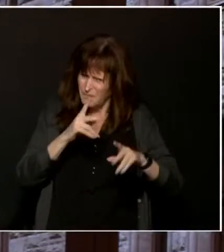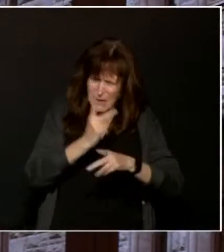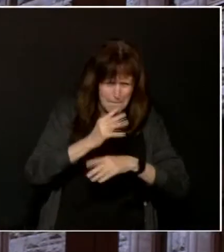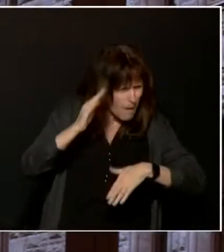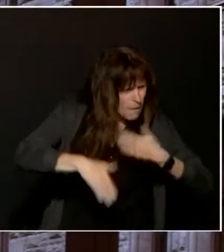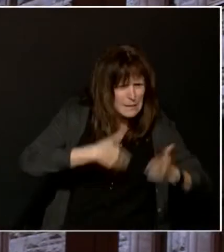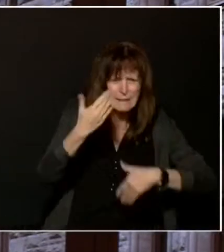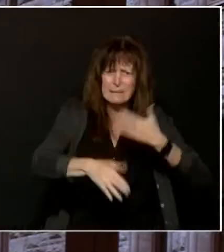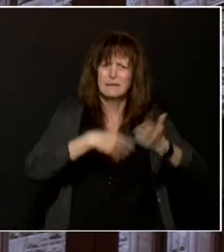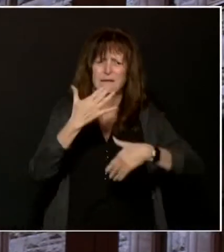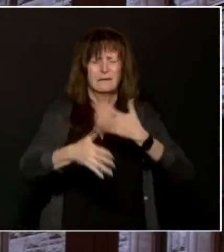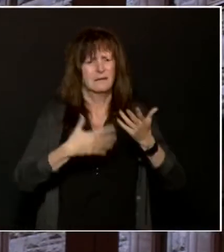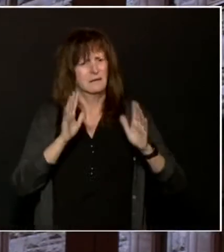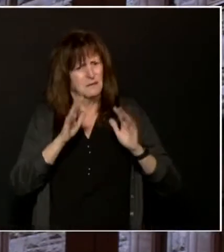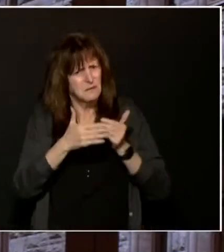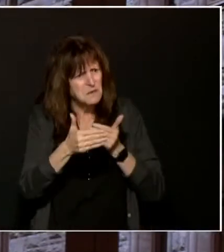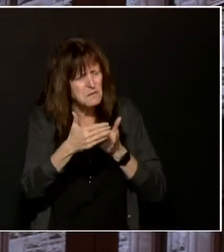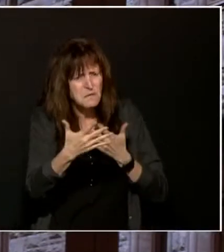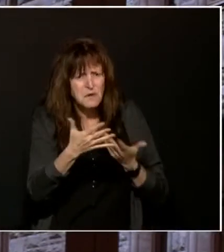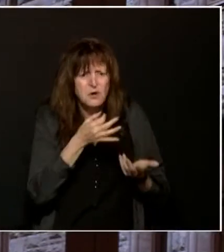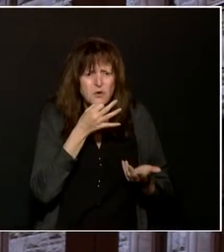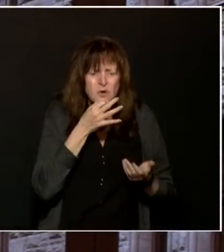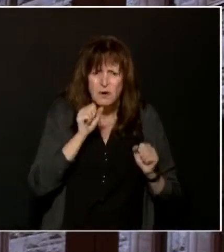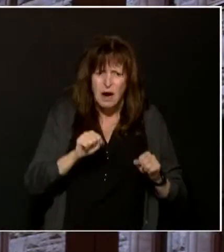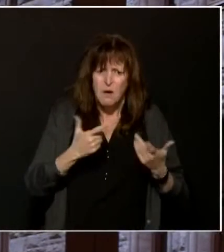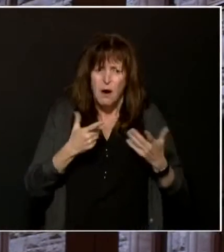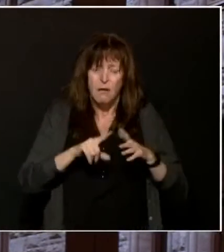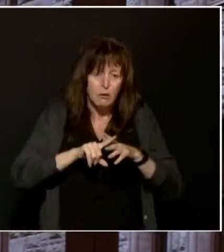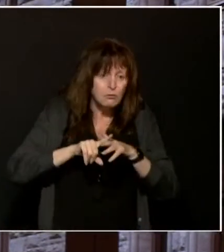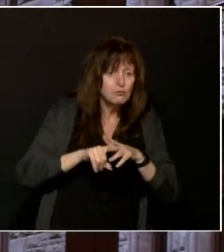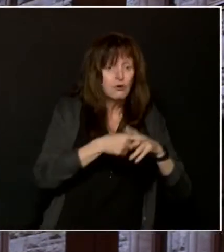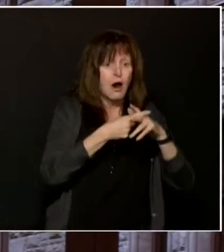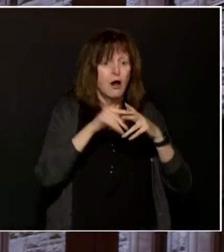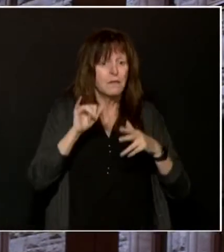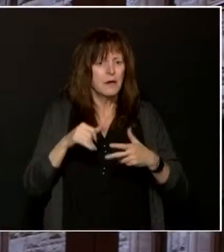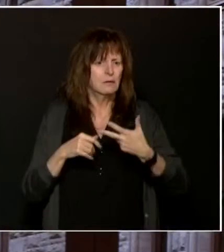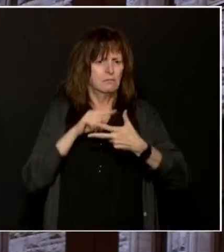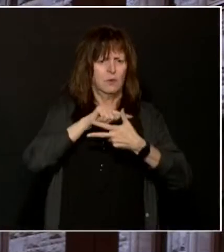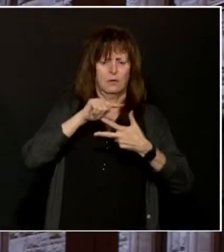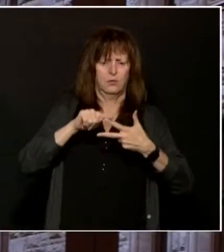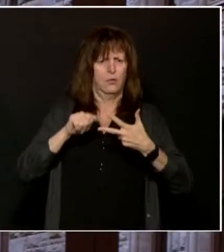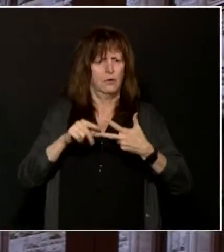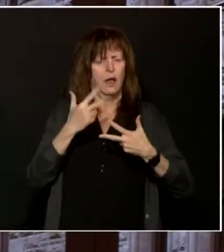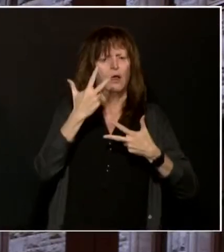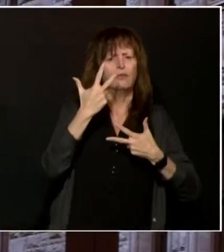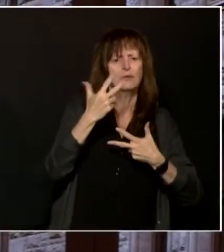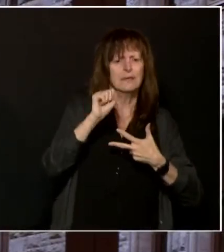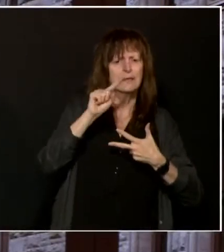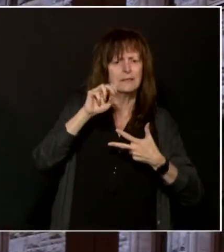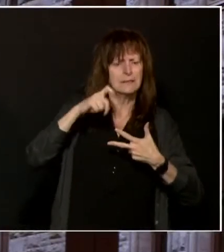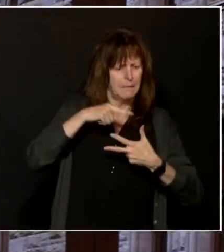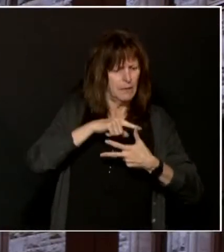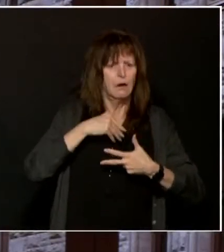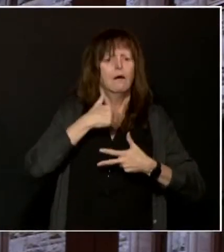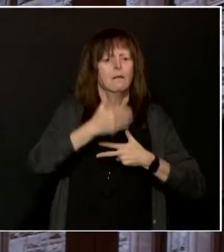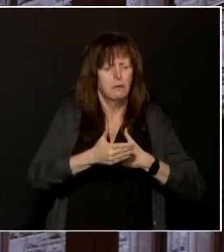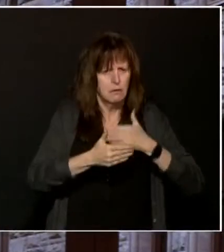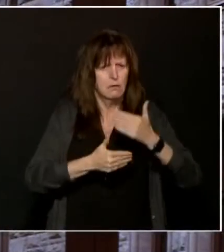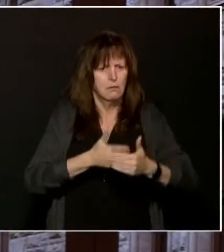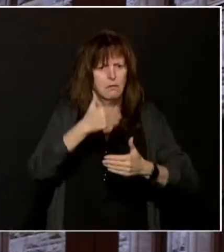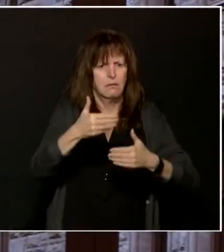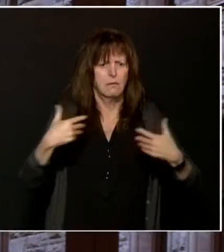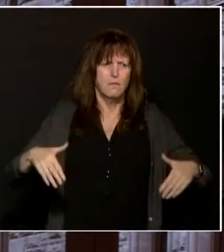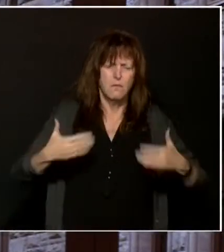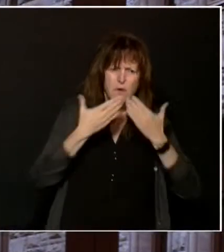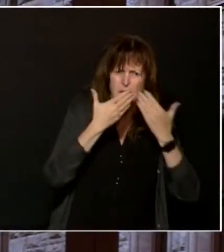be able to look at entering in our framework and moving ahead on that. So again, thank you for all you're doing. Remain vigilant